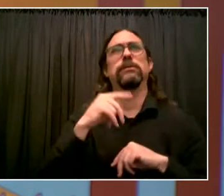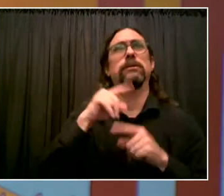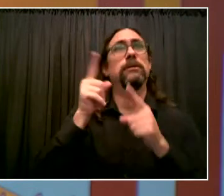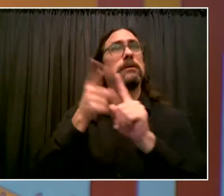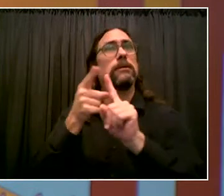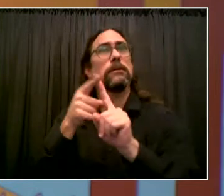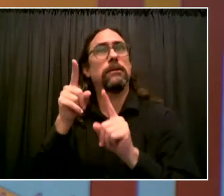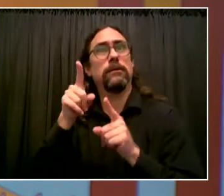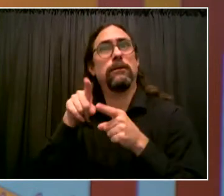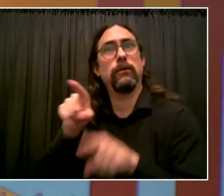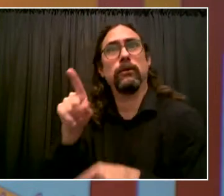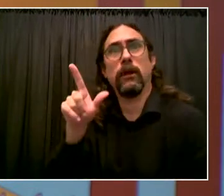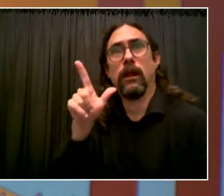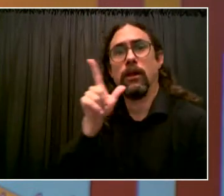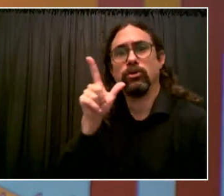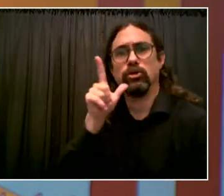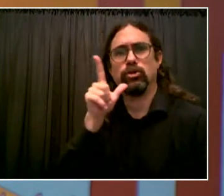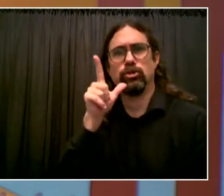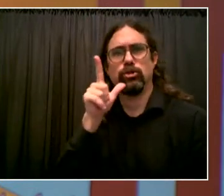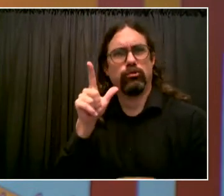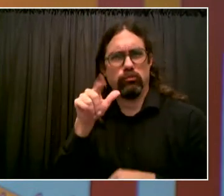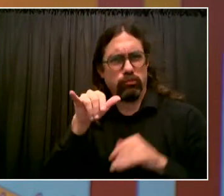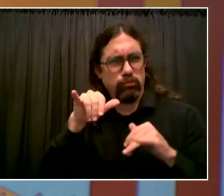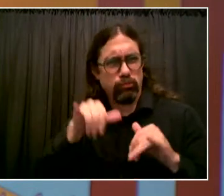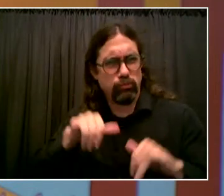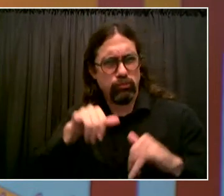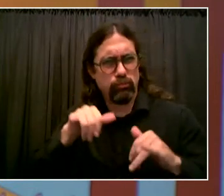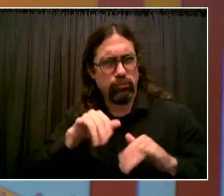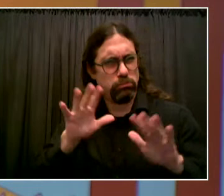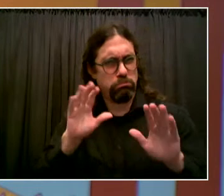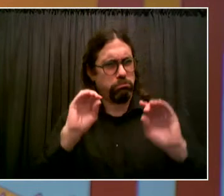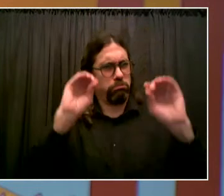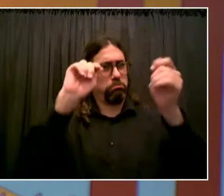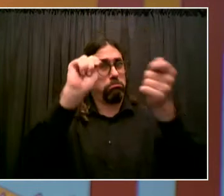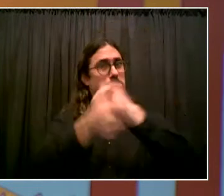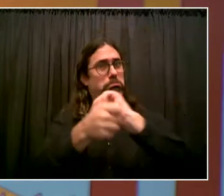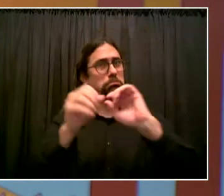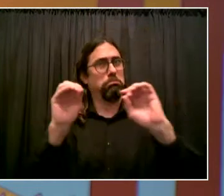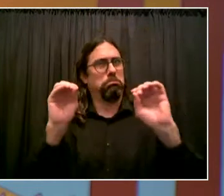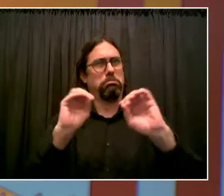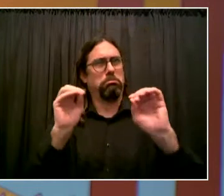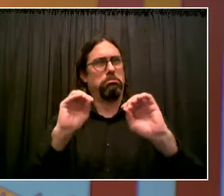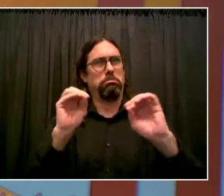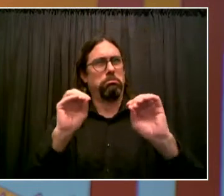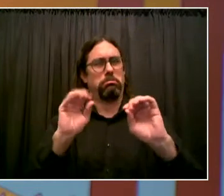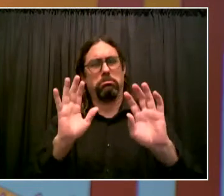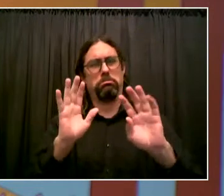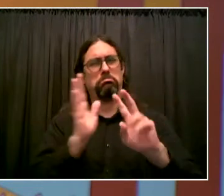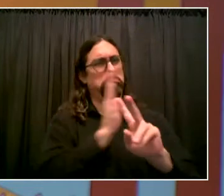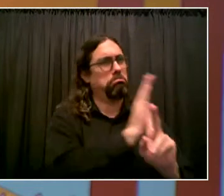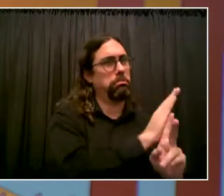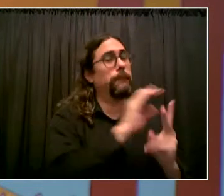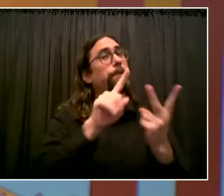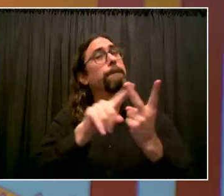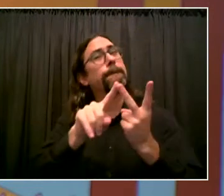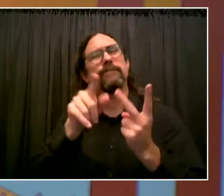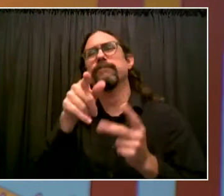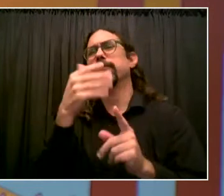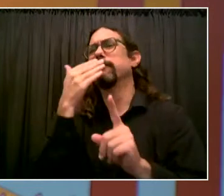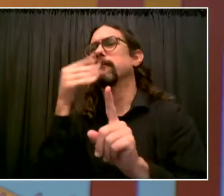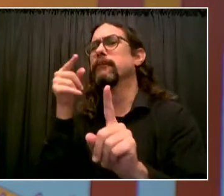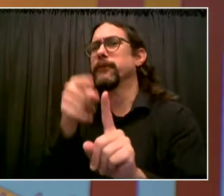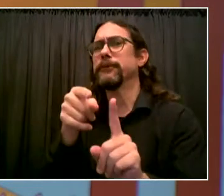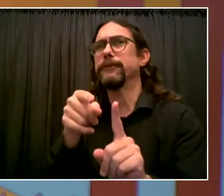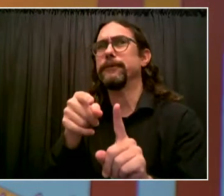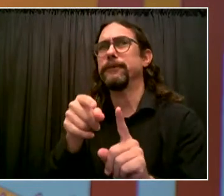question of instruction, I certainly understand your point, but I would flip it around. What we have at the middle